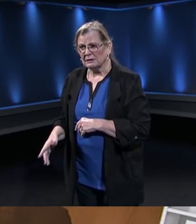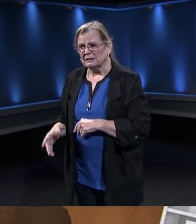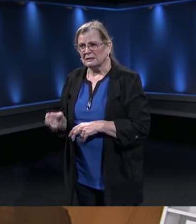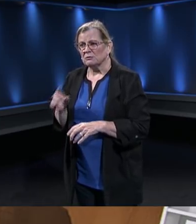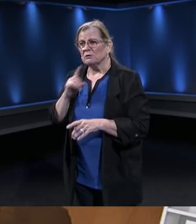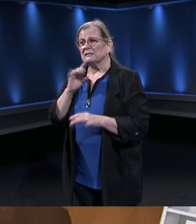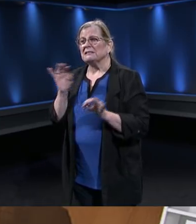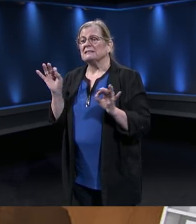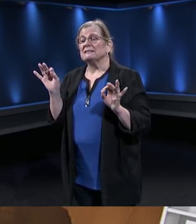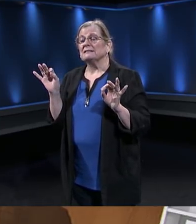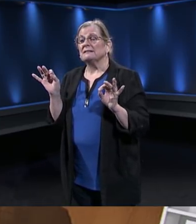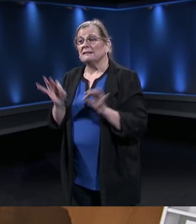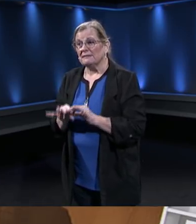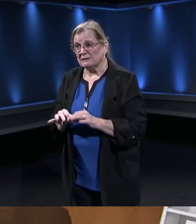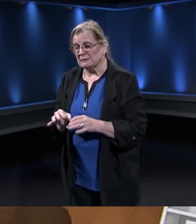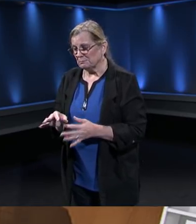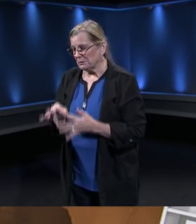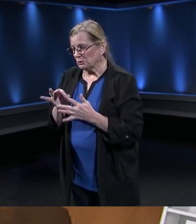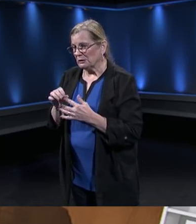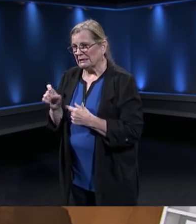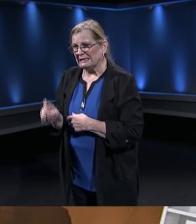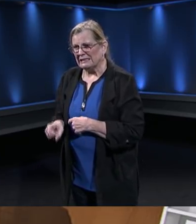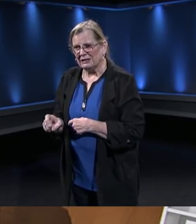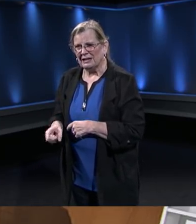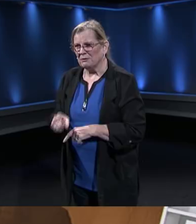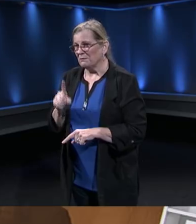needs that can't access the virtual learning.